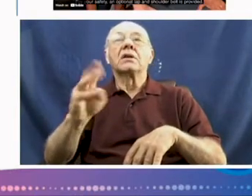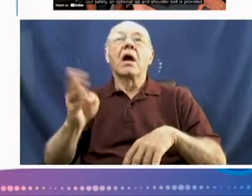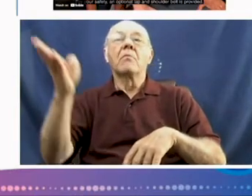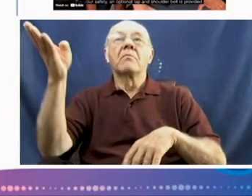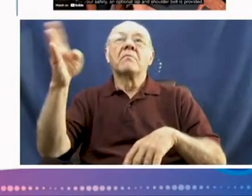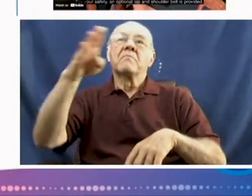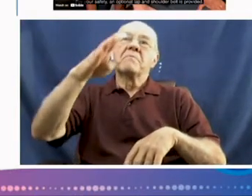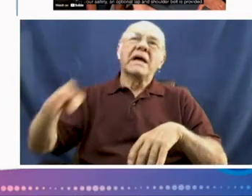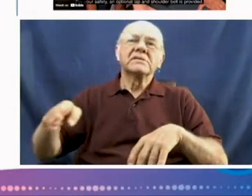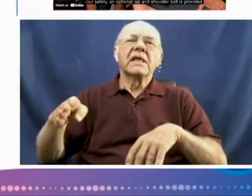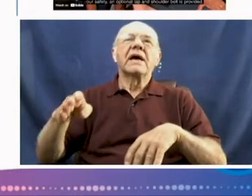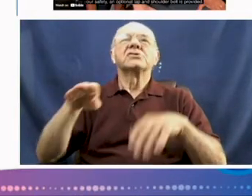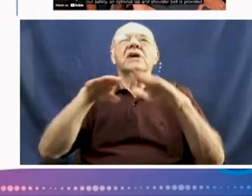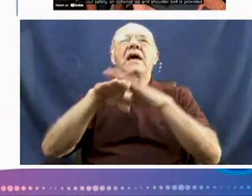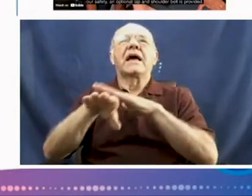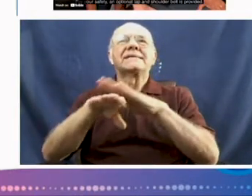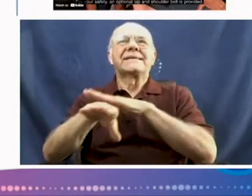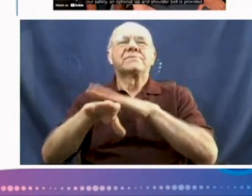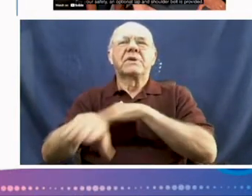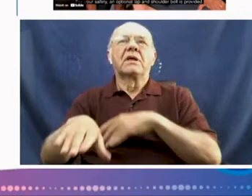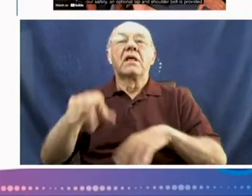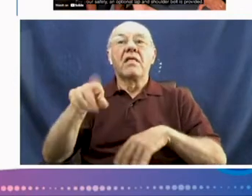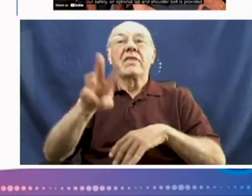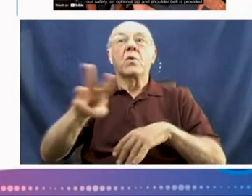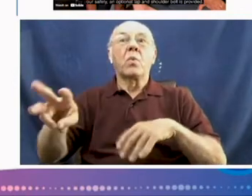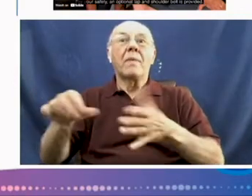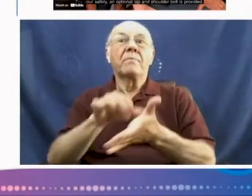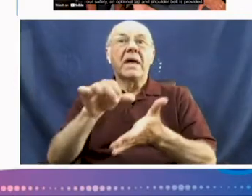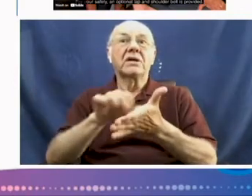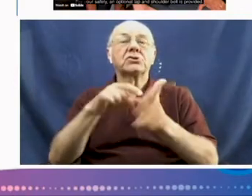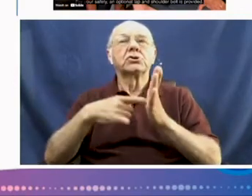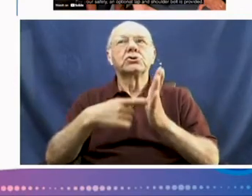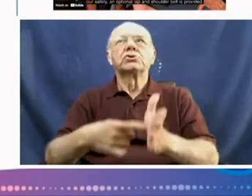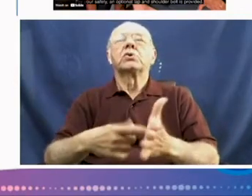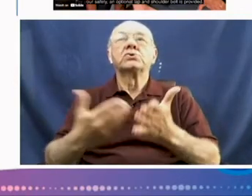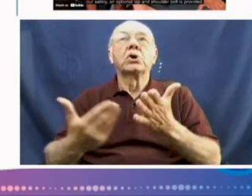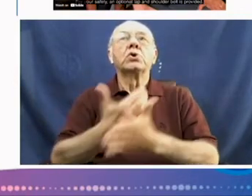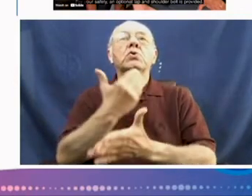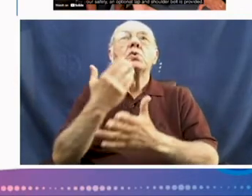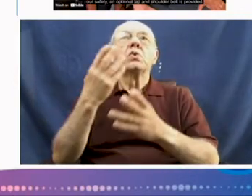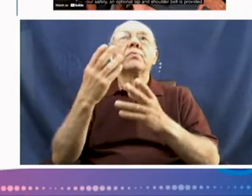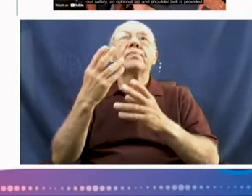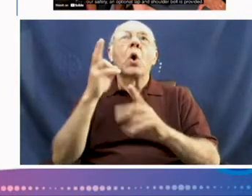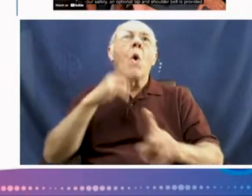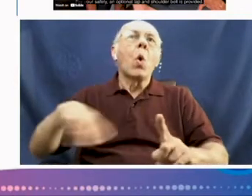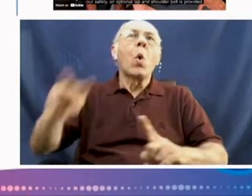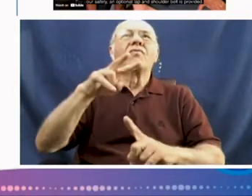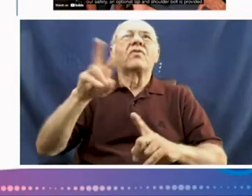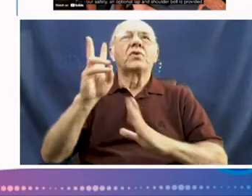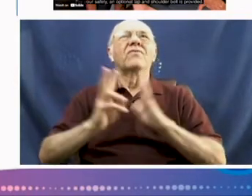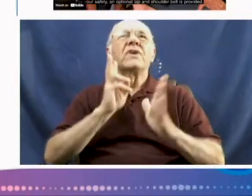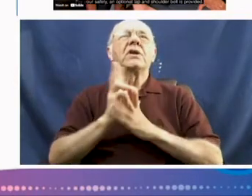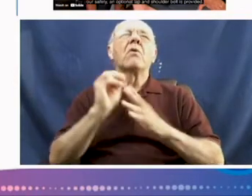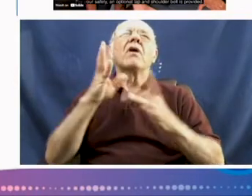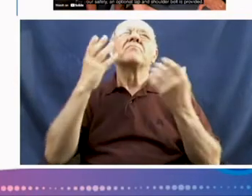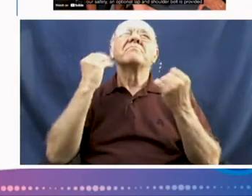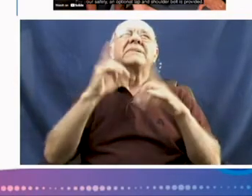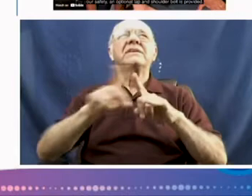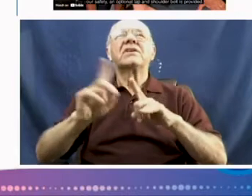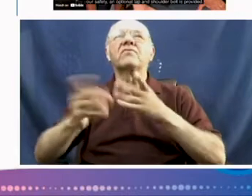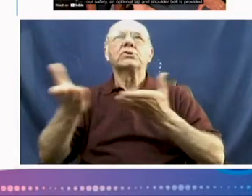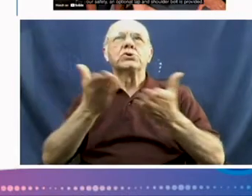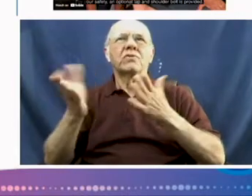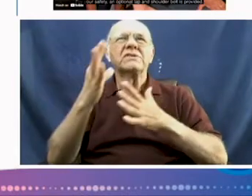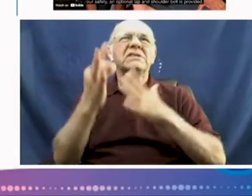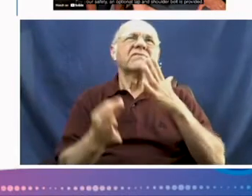njtransit.com/accessibility. The webpage features a new overview video about the many services and features of NJ Transit that